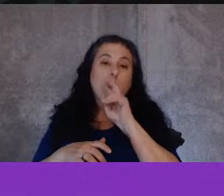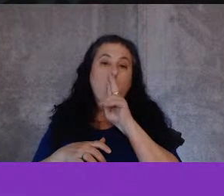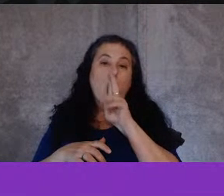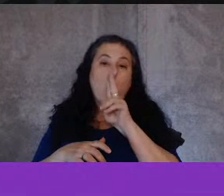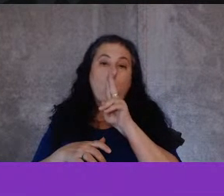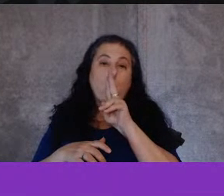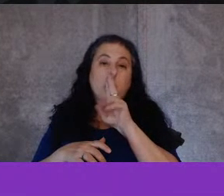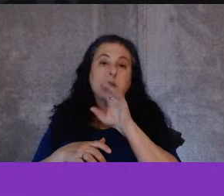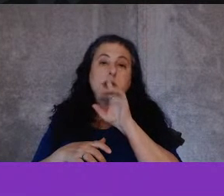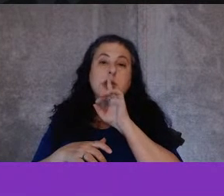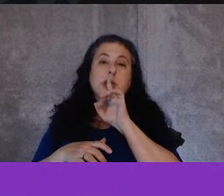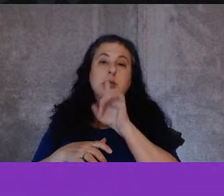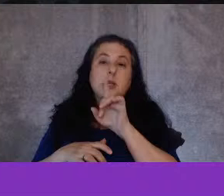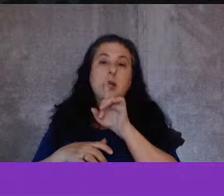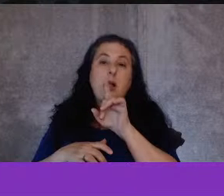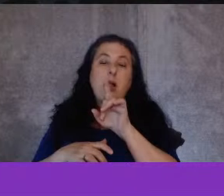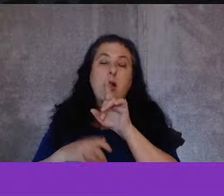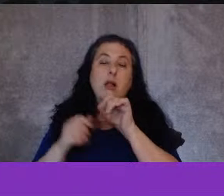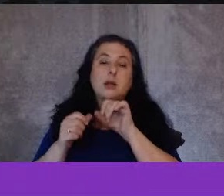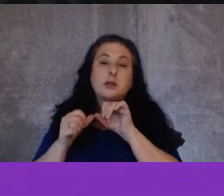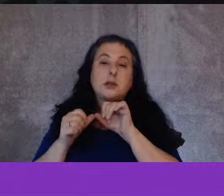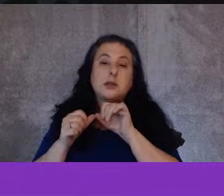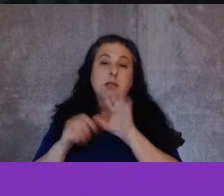So it's